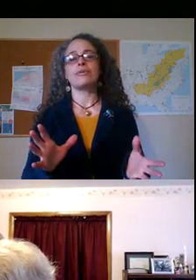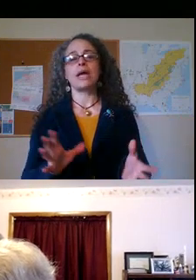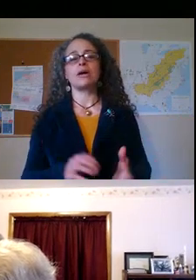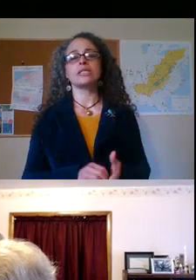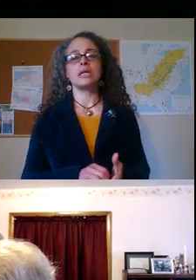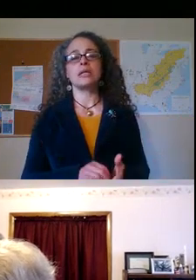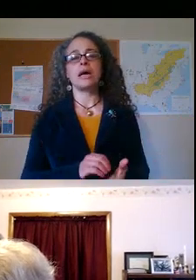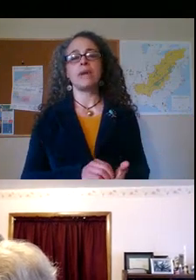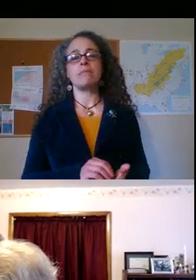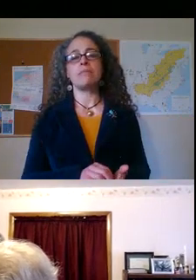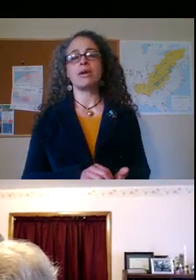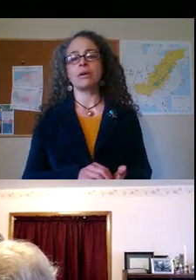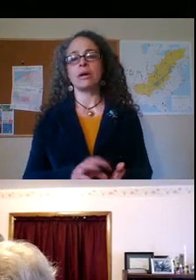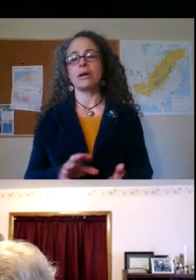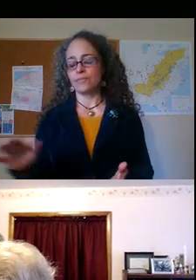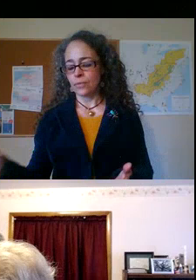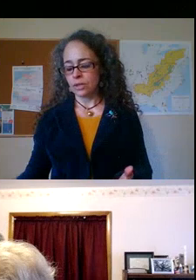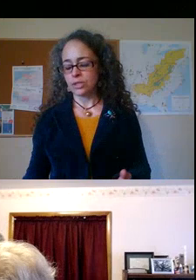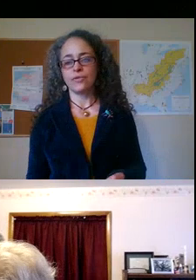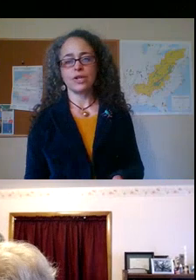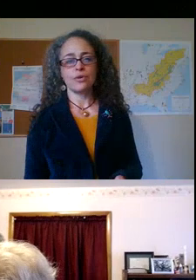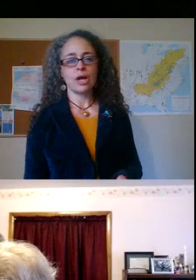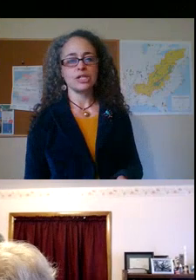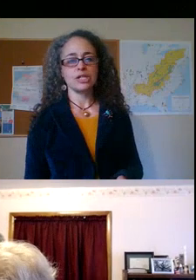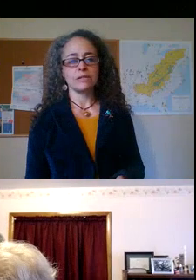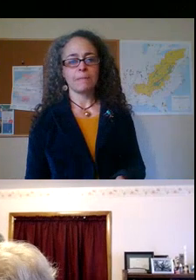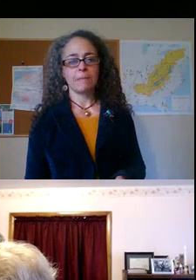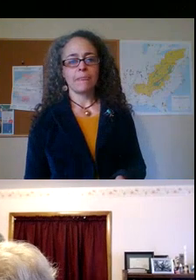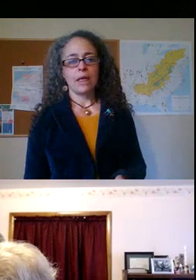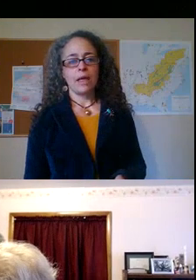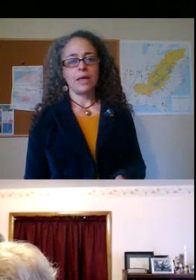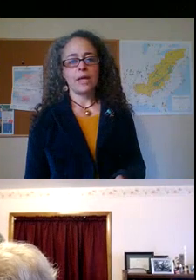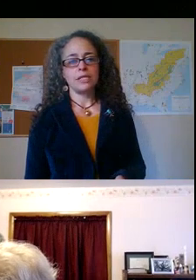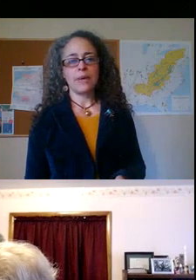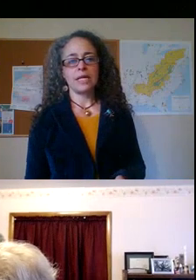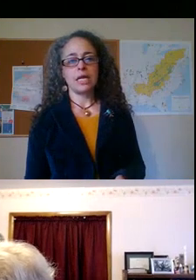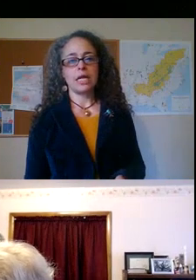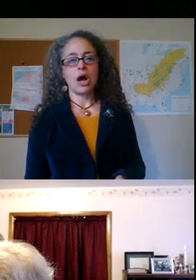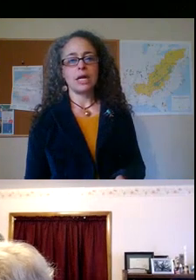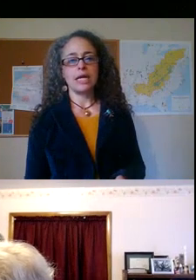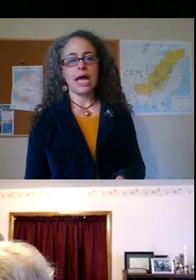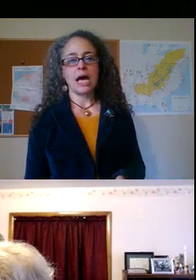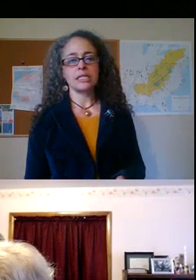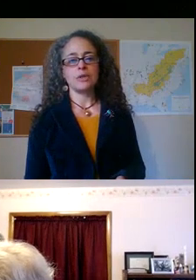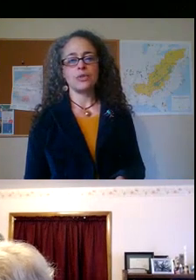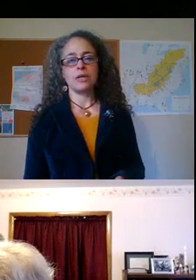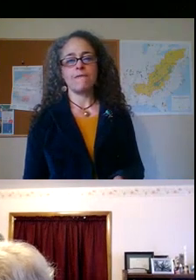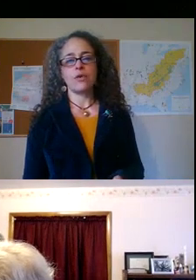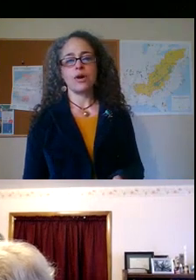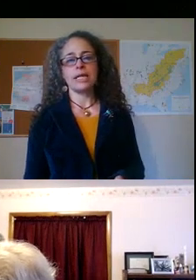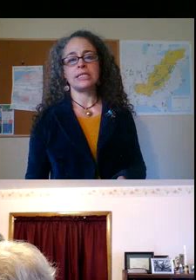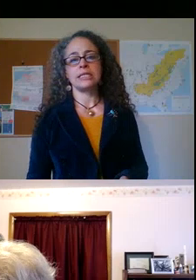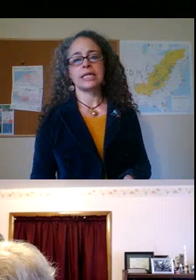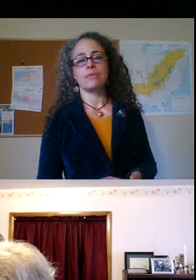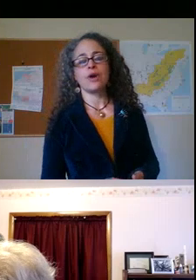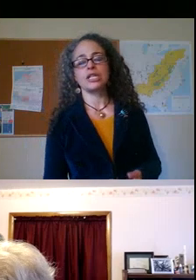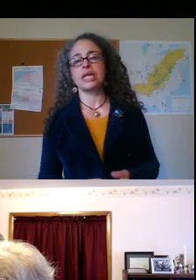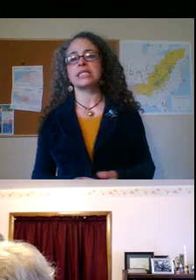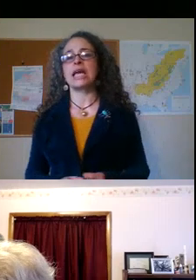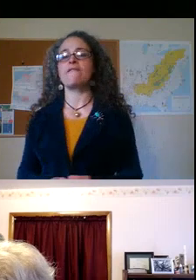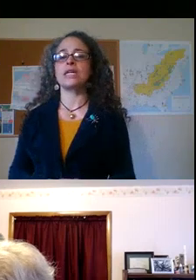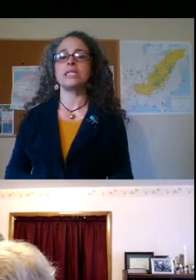available through ARC that might be better to fund your project. And then depending on an ask, between 4 and